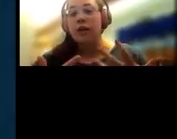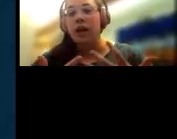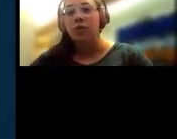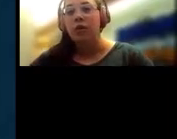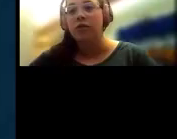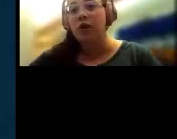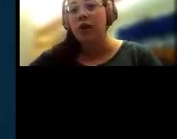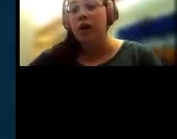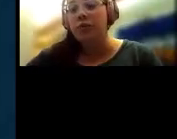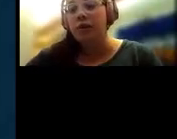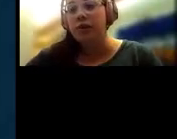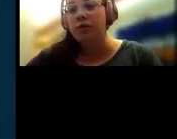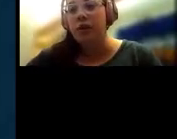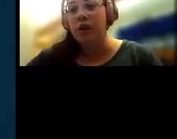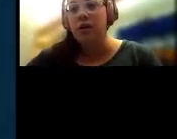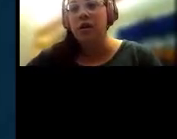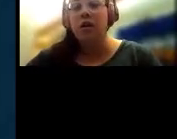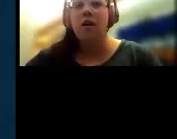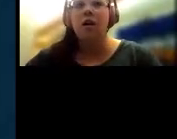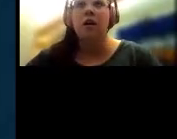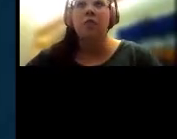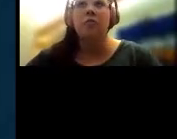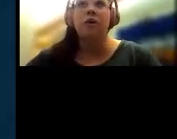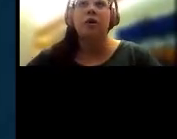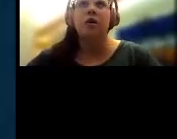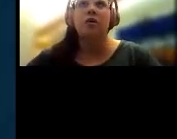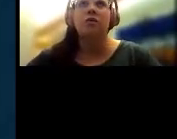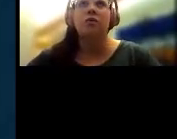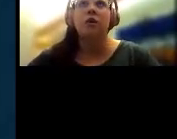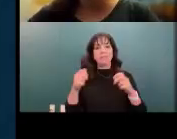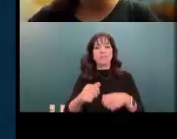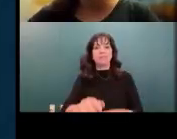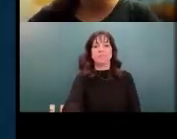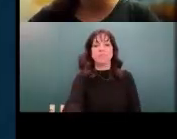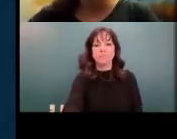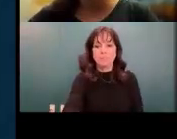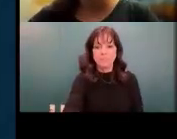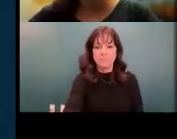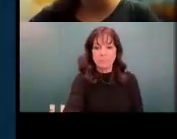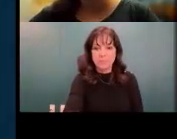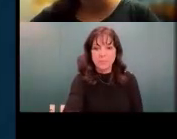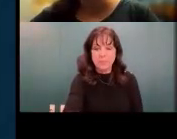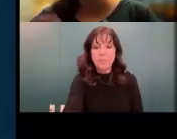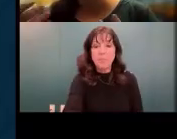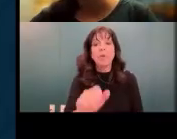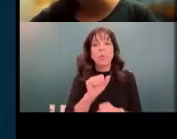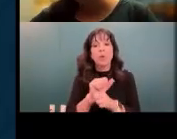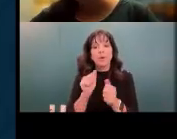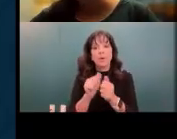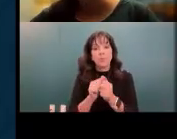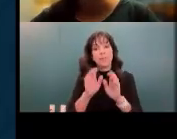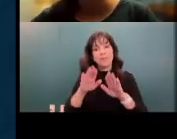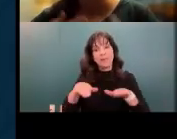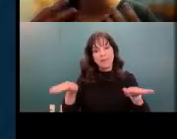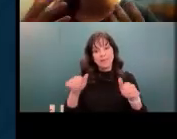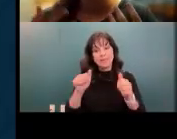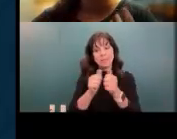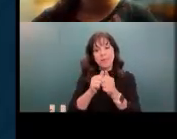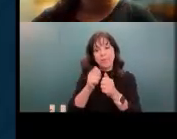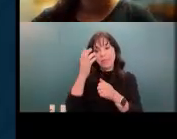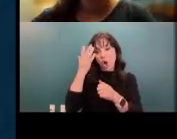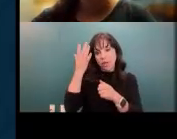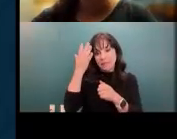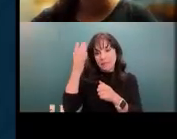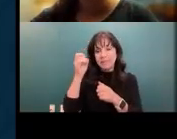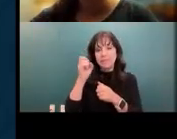so currently I work for up to 3 um, working with kids with if autism or if there's